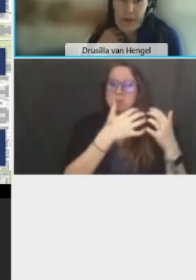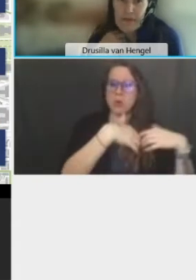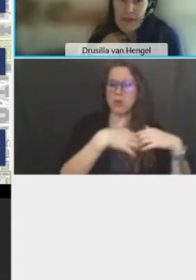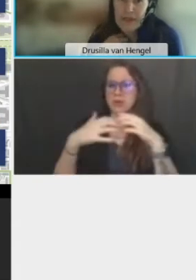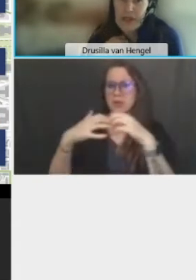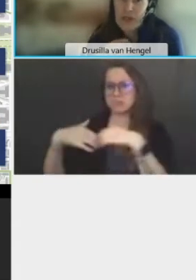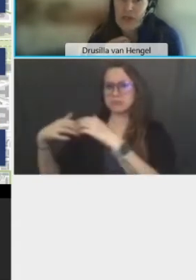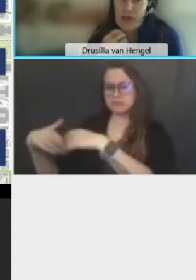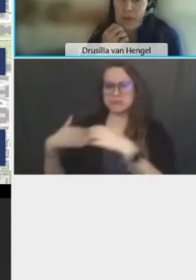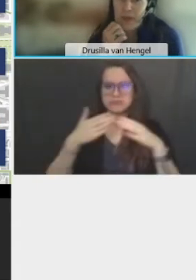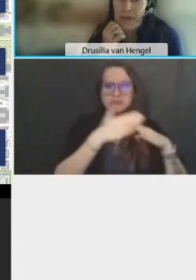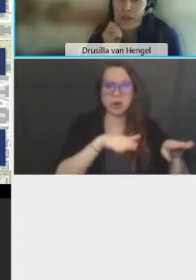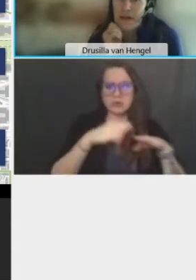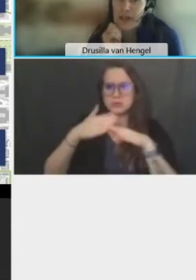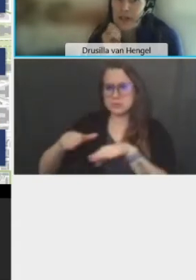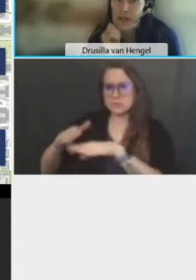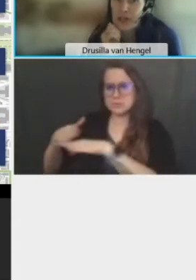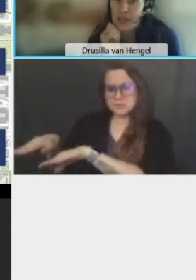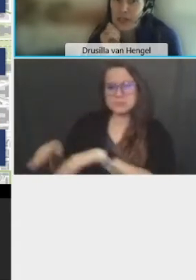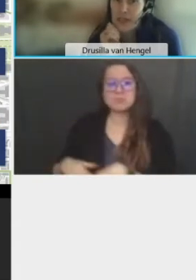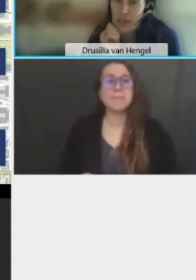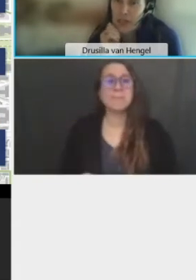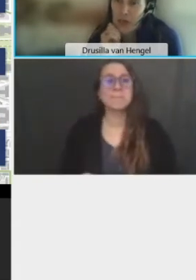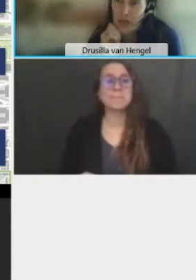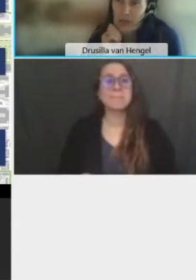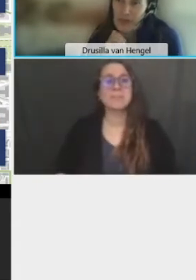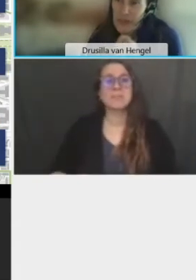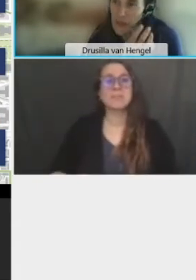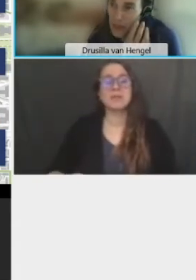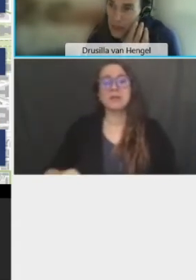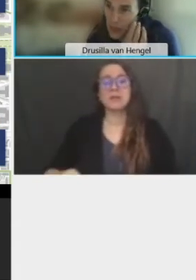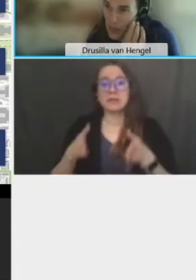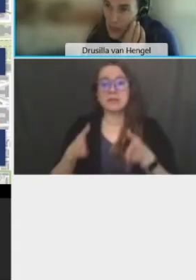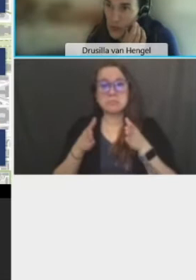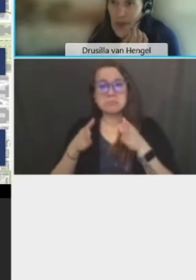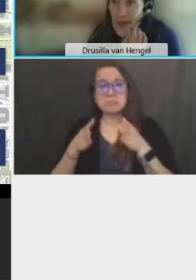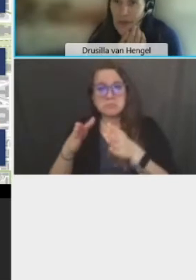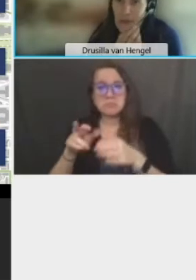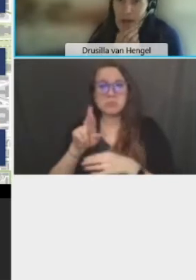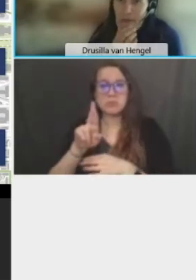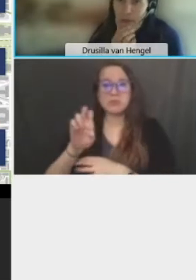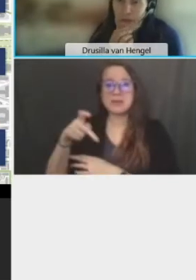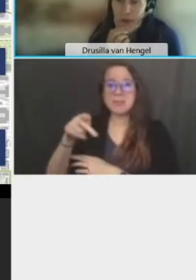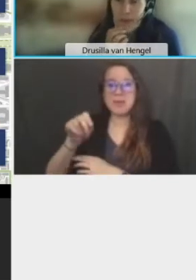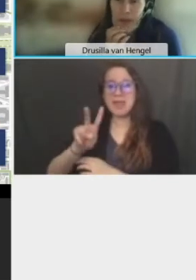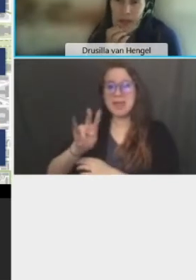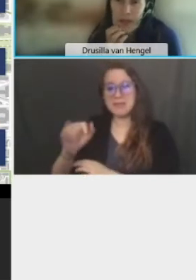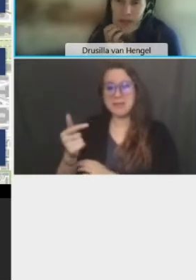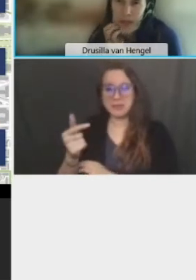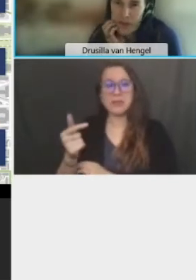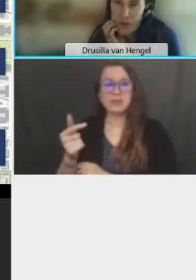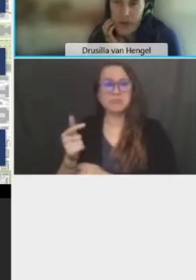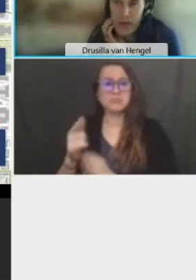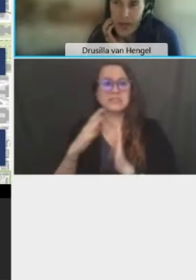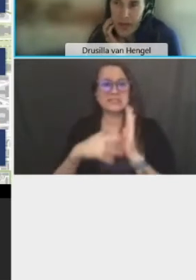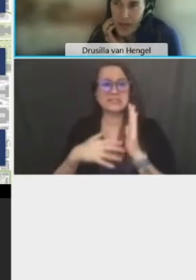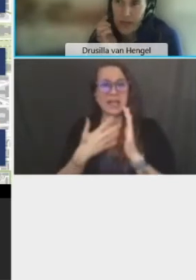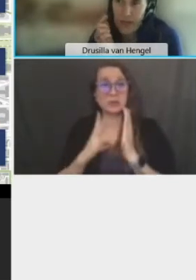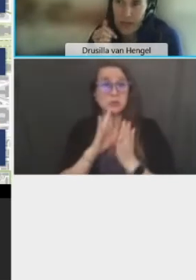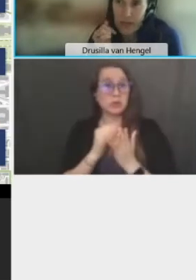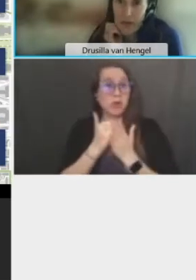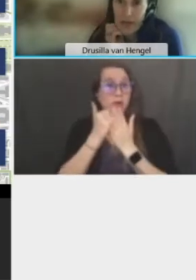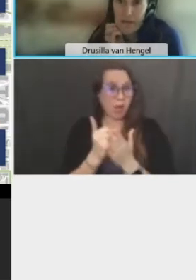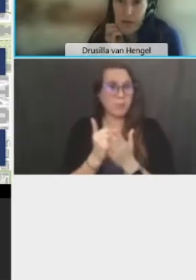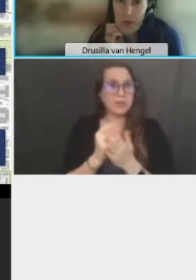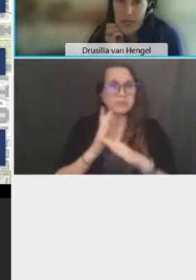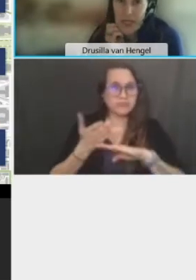2021 repaving schedules are helping to drive the construction this year, which will result in a continuous path of travel from the northern end